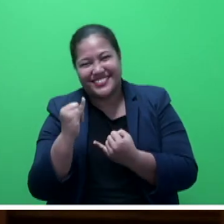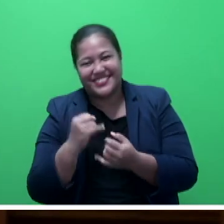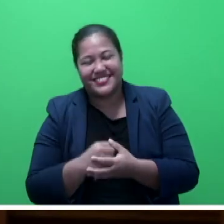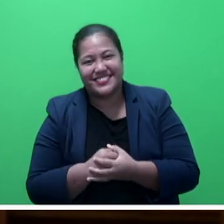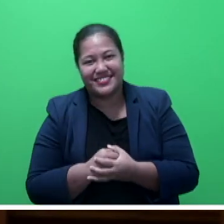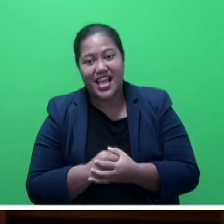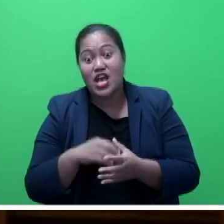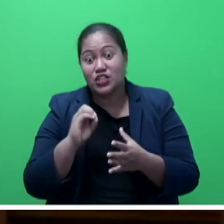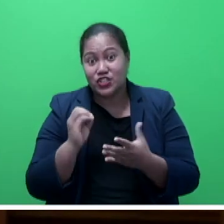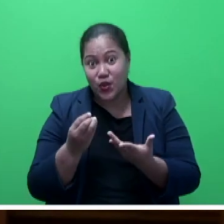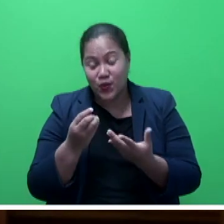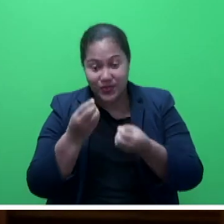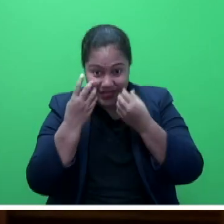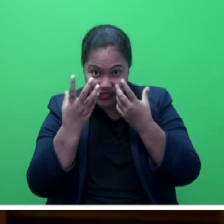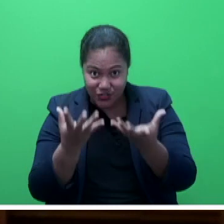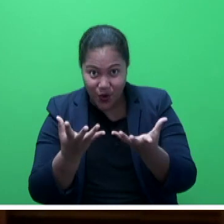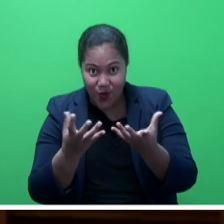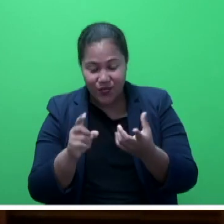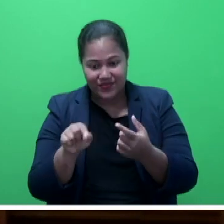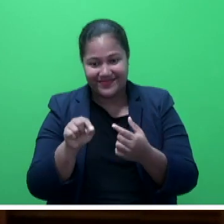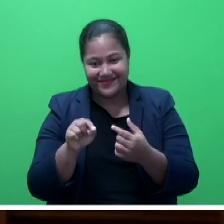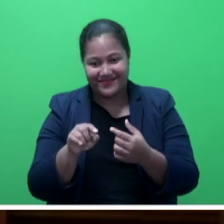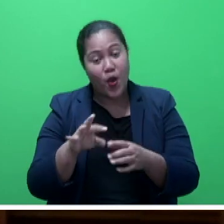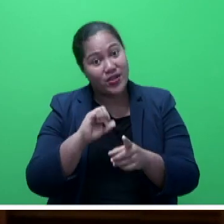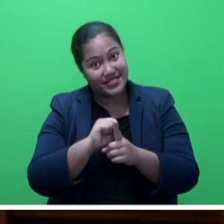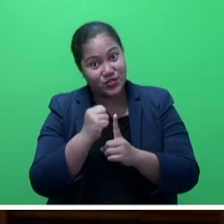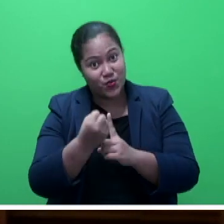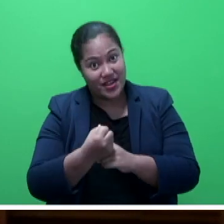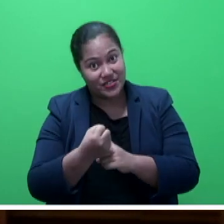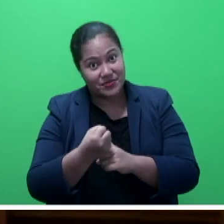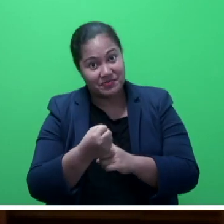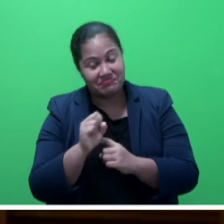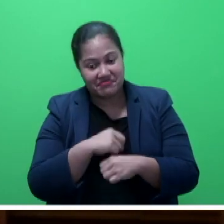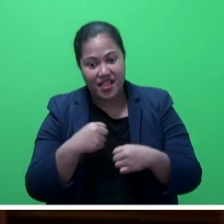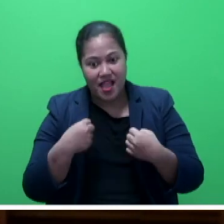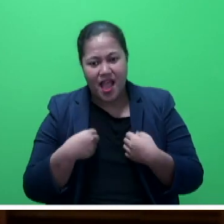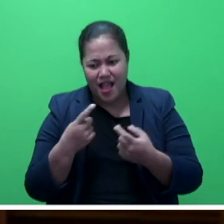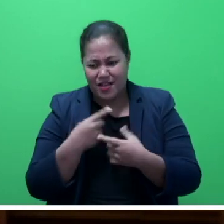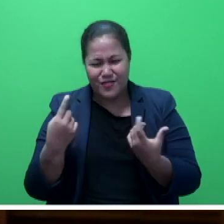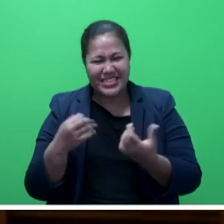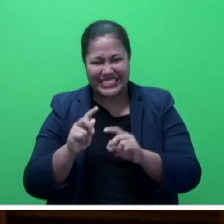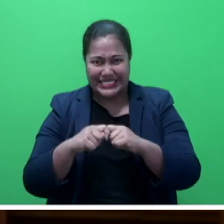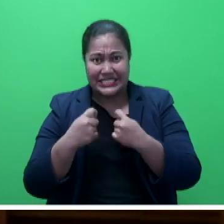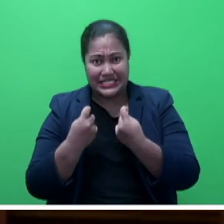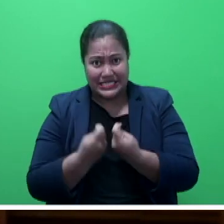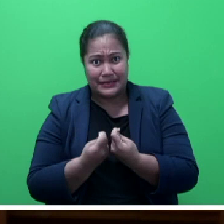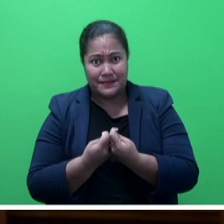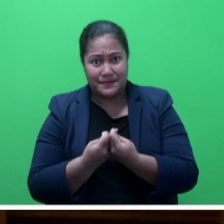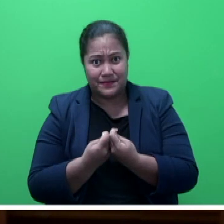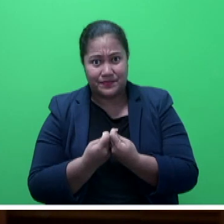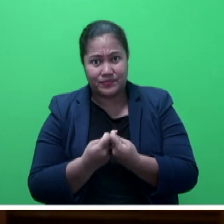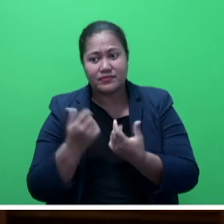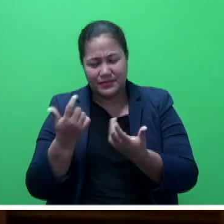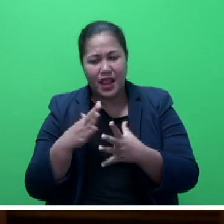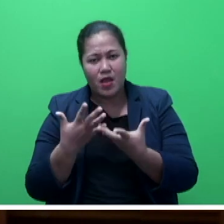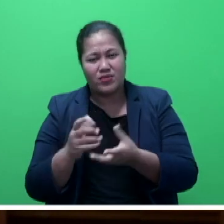The indicators all point to a low-risk situation. Our infection protocols were well enforced,